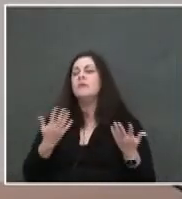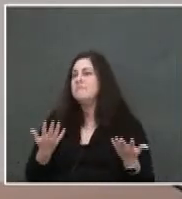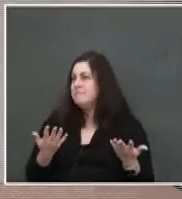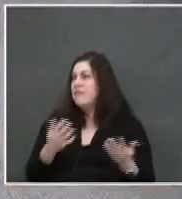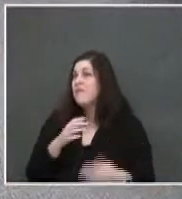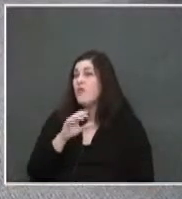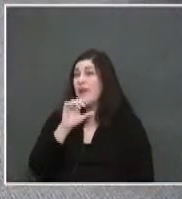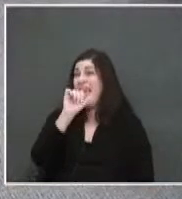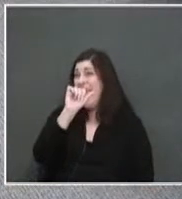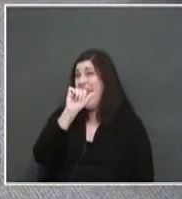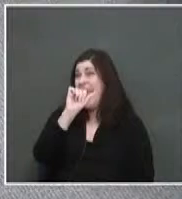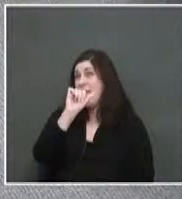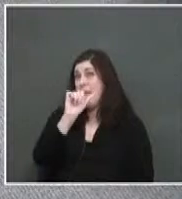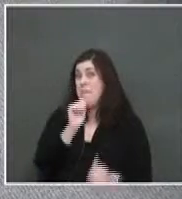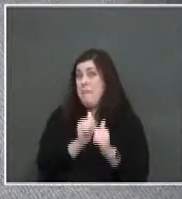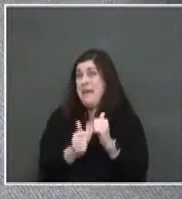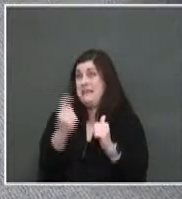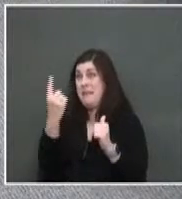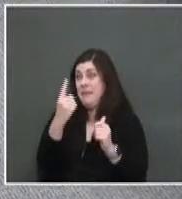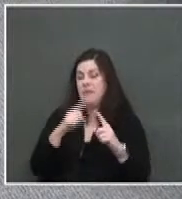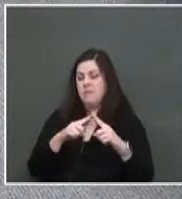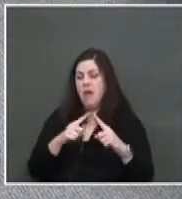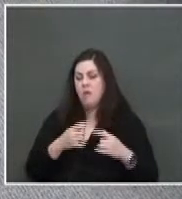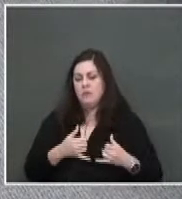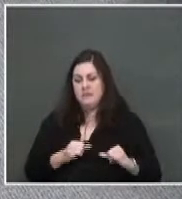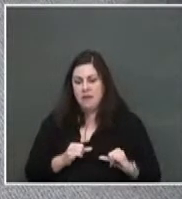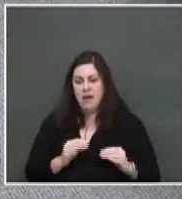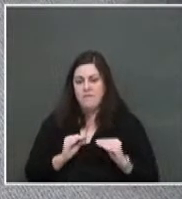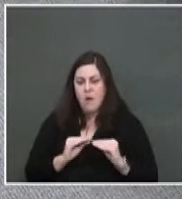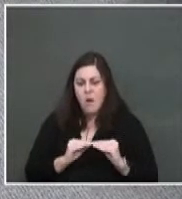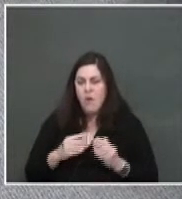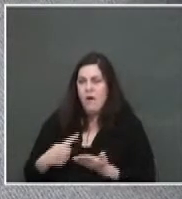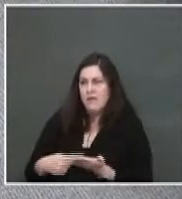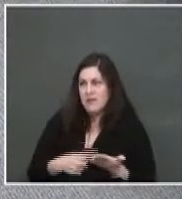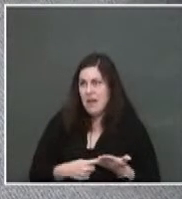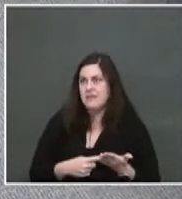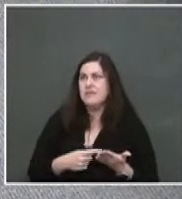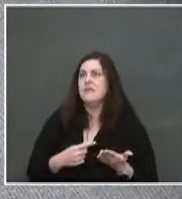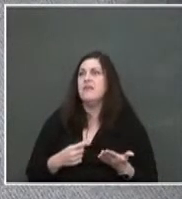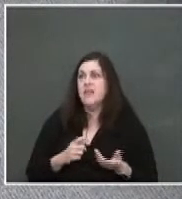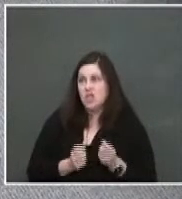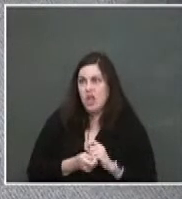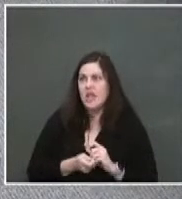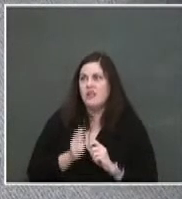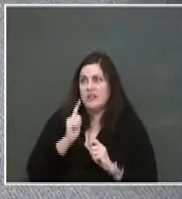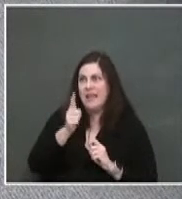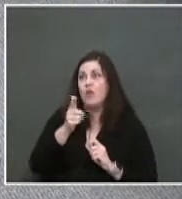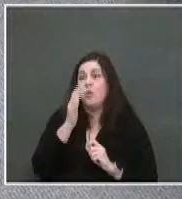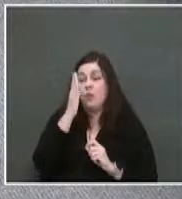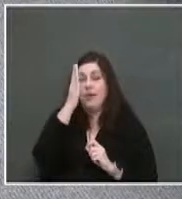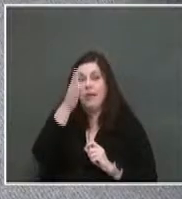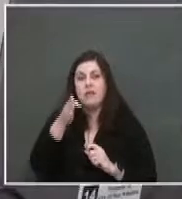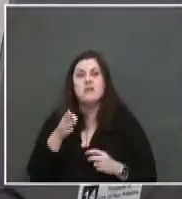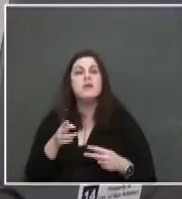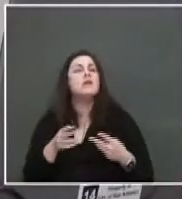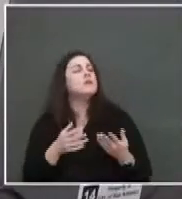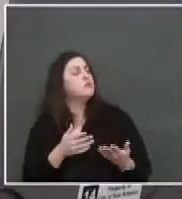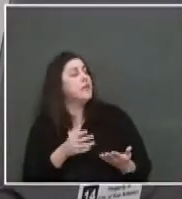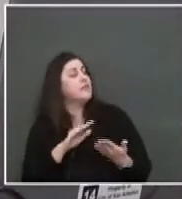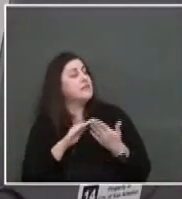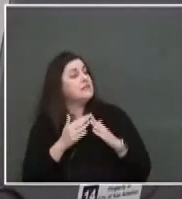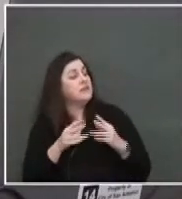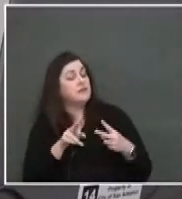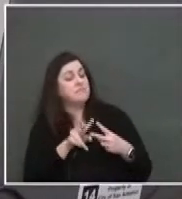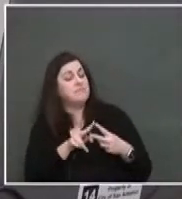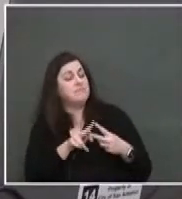goes to an A session. What I would say, if the committee hypothetically chooses one of the two options, let's say option B, we